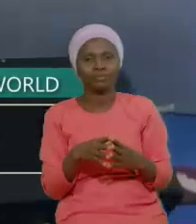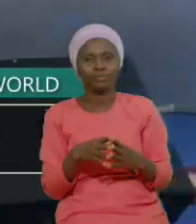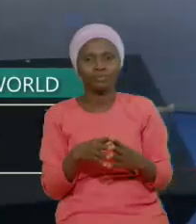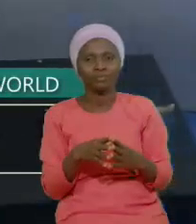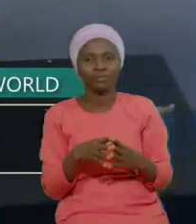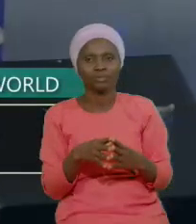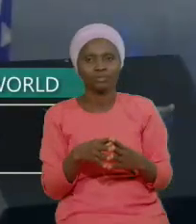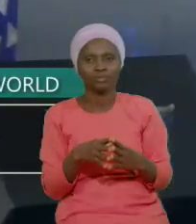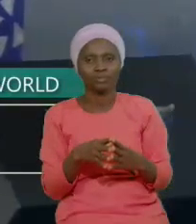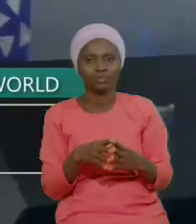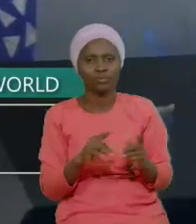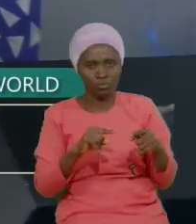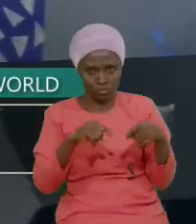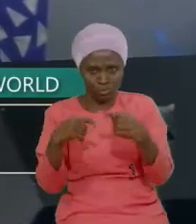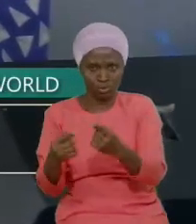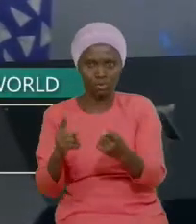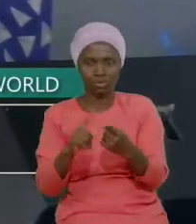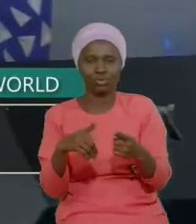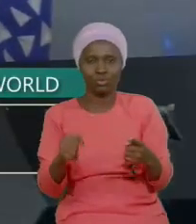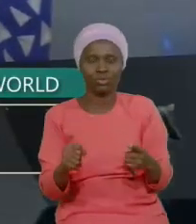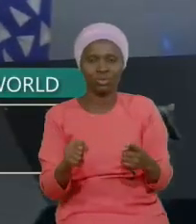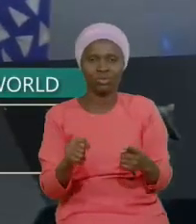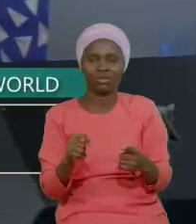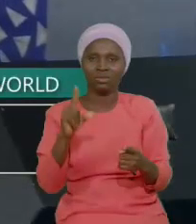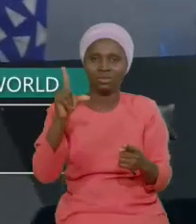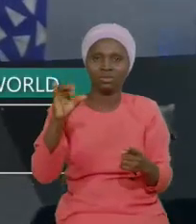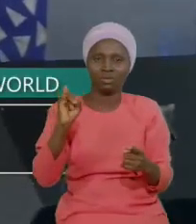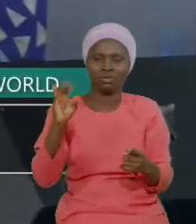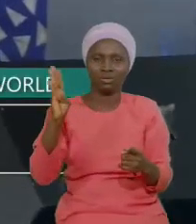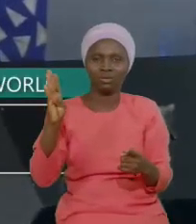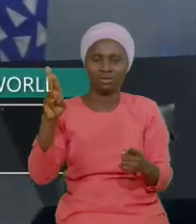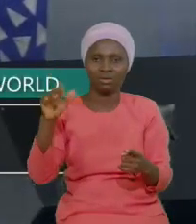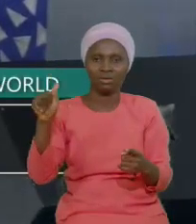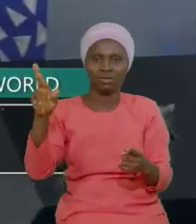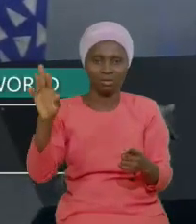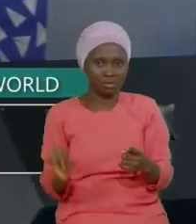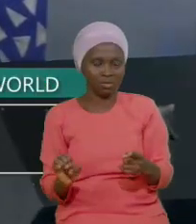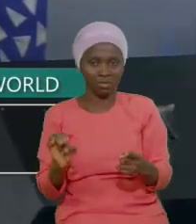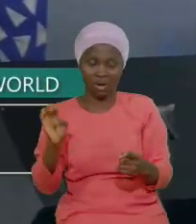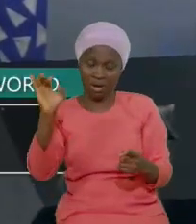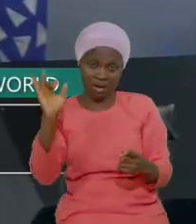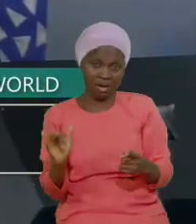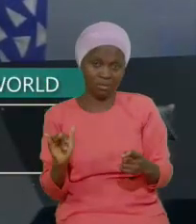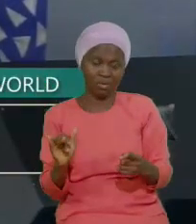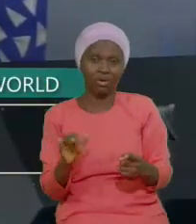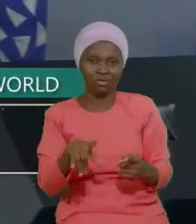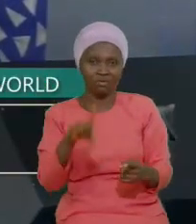And go to the library and go to all those, all the encyclopedia. You're going to find them there.